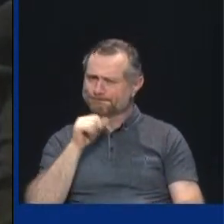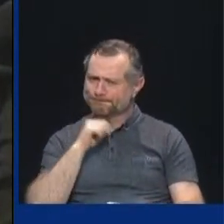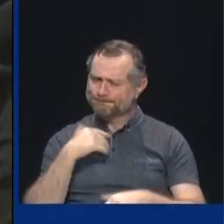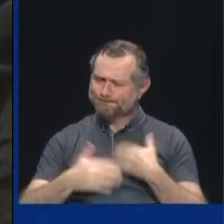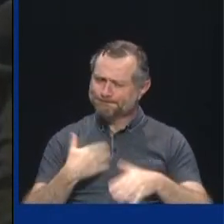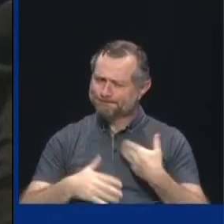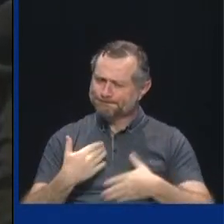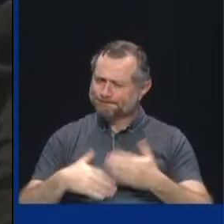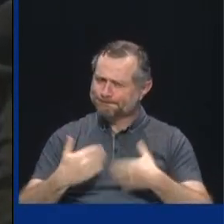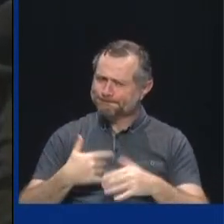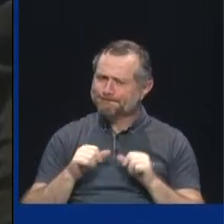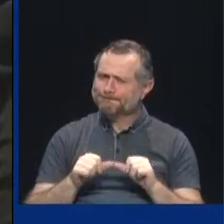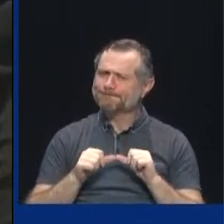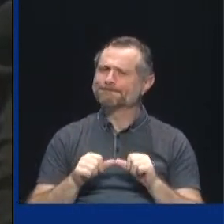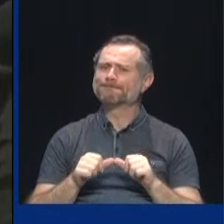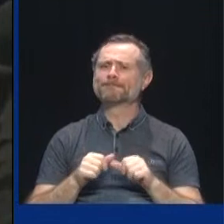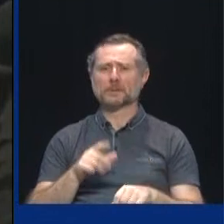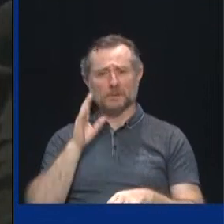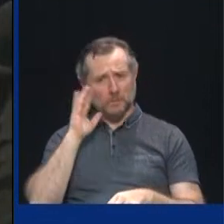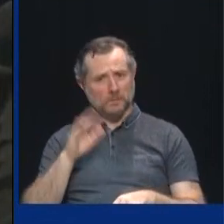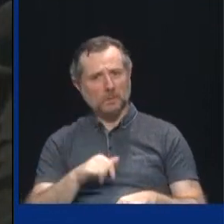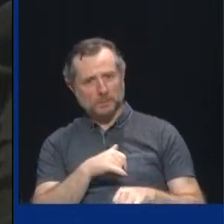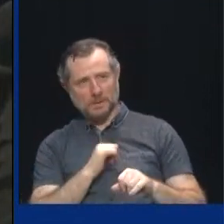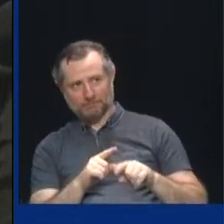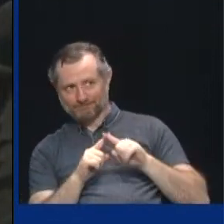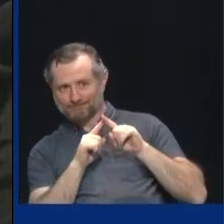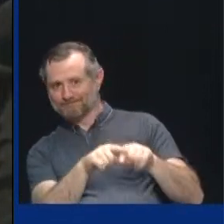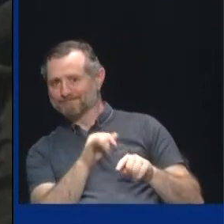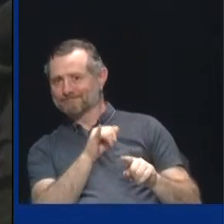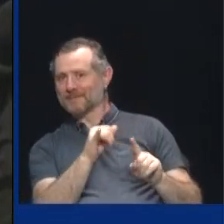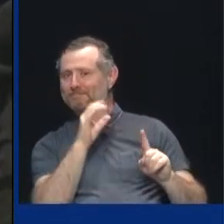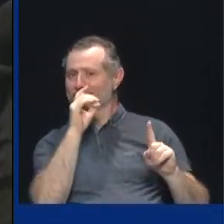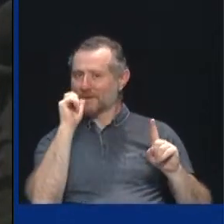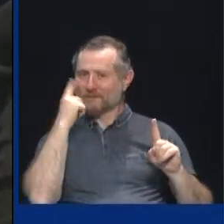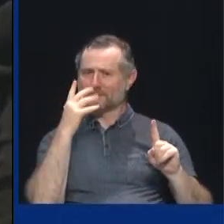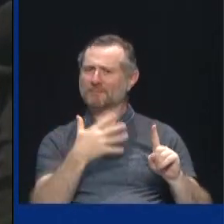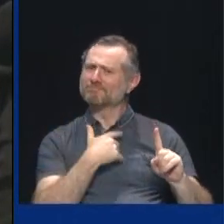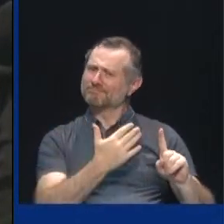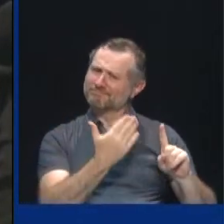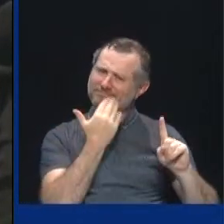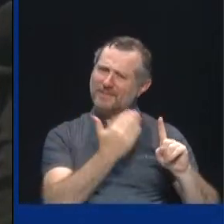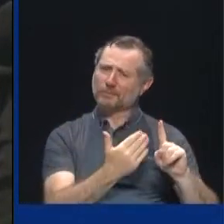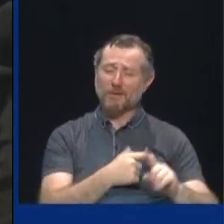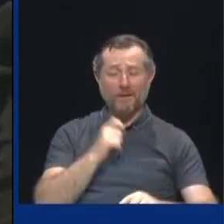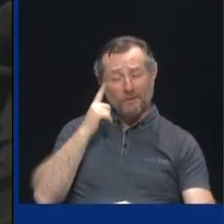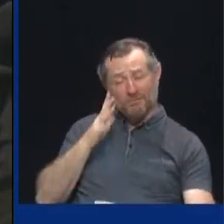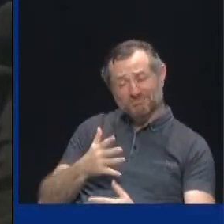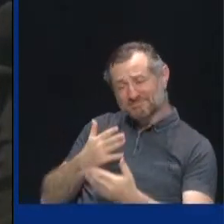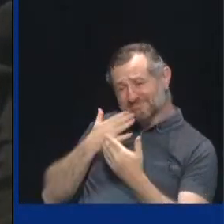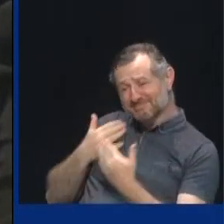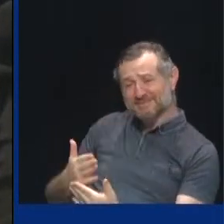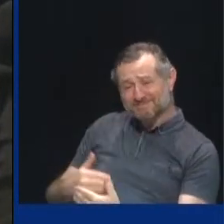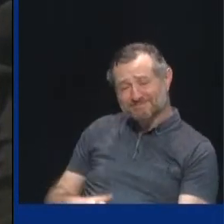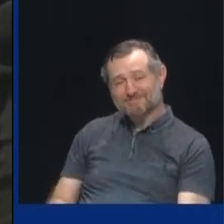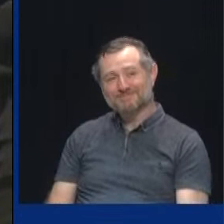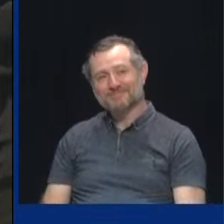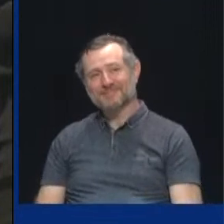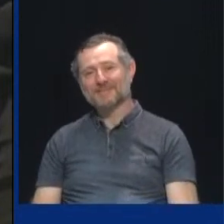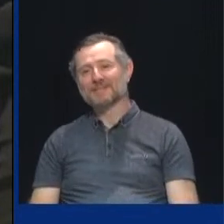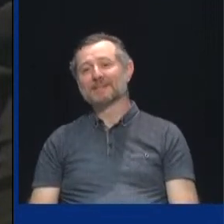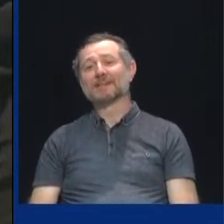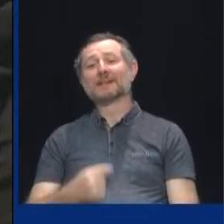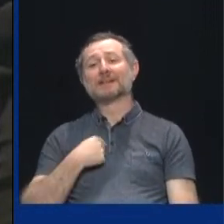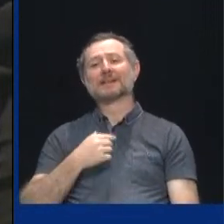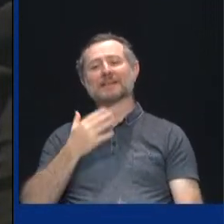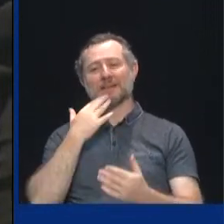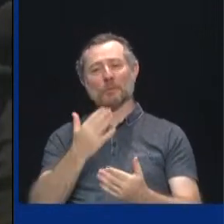continuing, and we know that we can count on you to stay the course. So I just want to thank you for that. Thank you very much, Jen. Thank you. I want to thank you for inviting me here